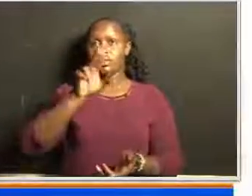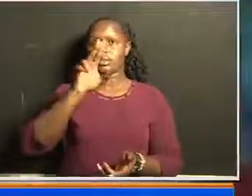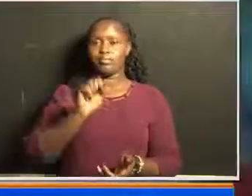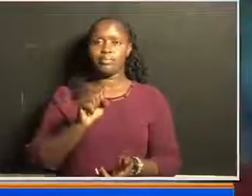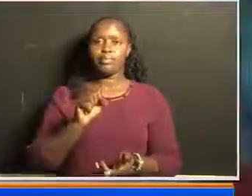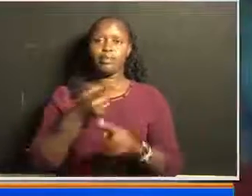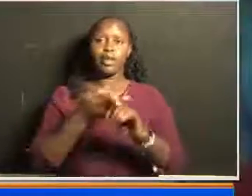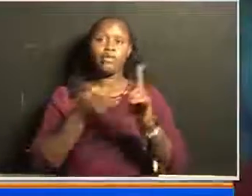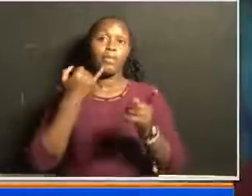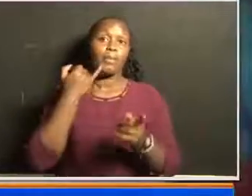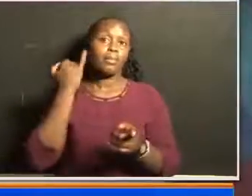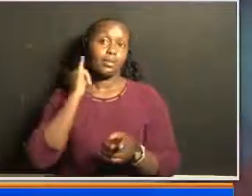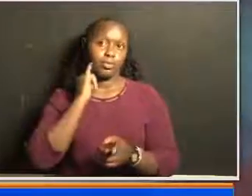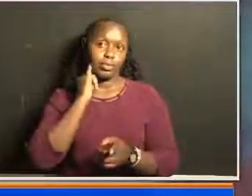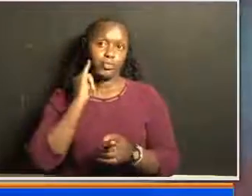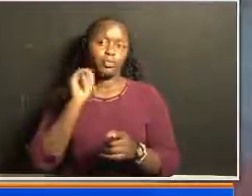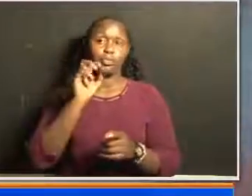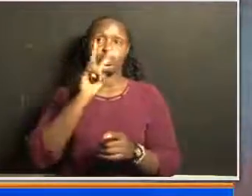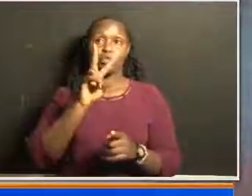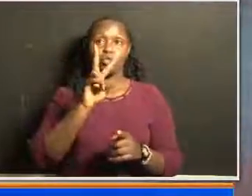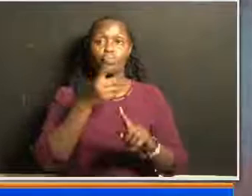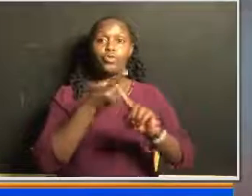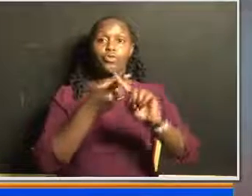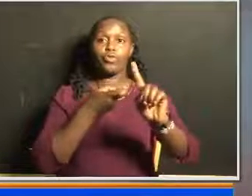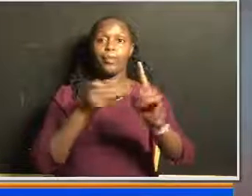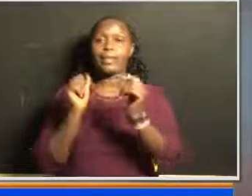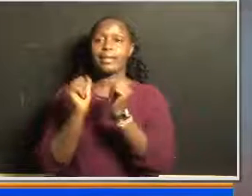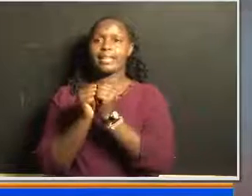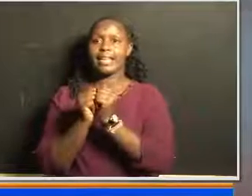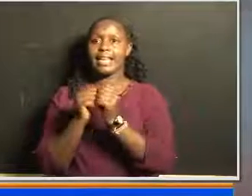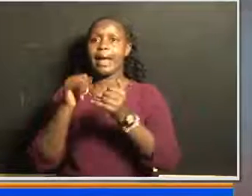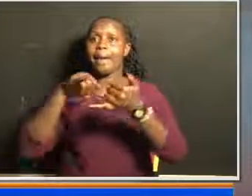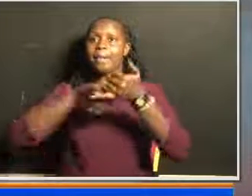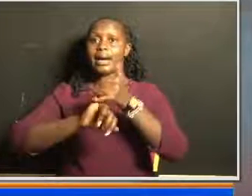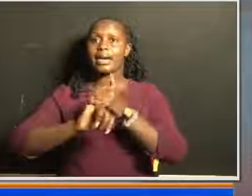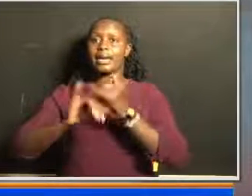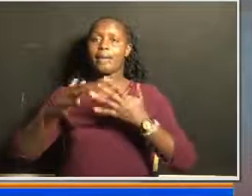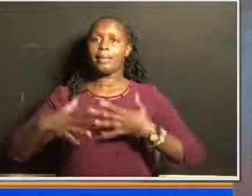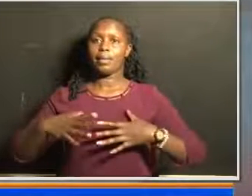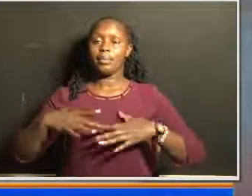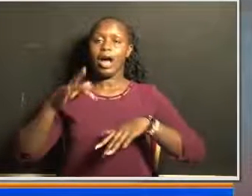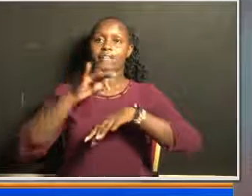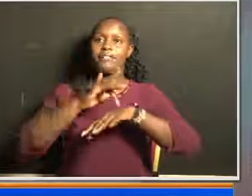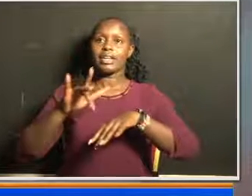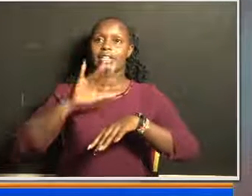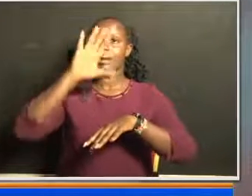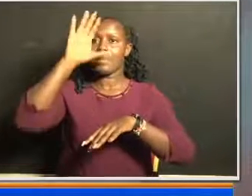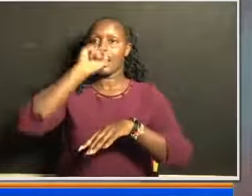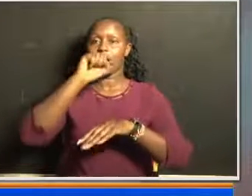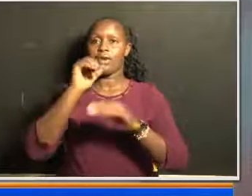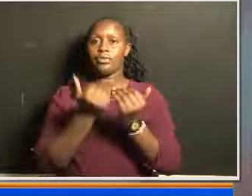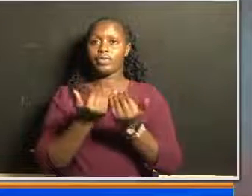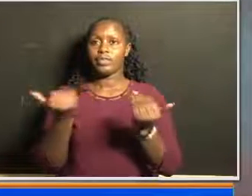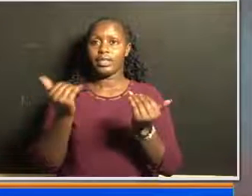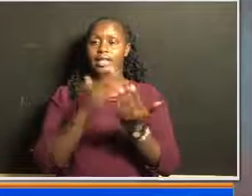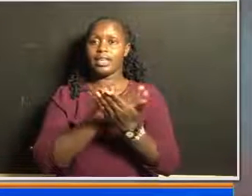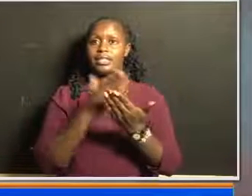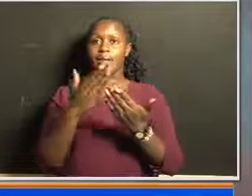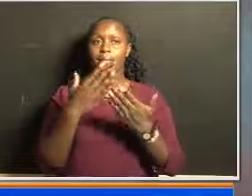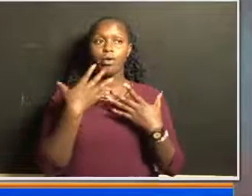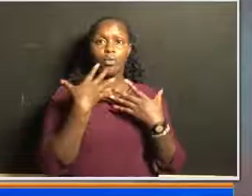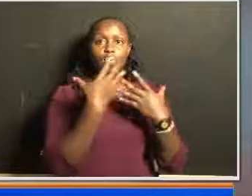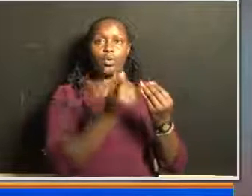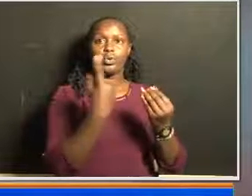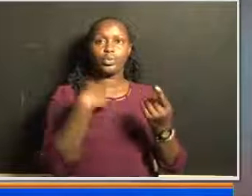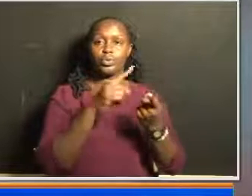Nakuru, 2 out of 10 couples in Kenya are affected by infertility, while 3 out of 10 patients visiting health facilities